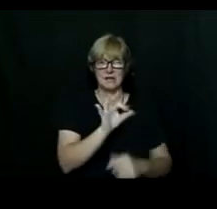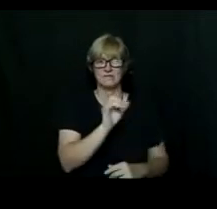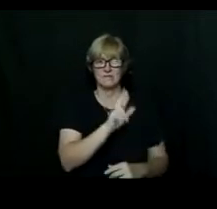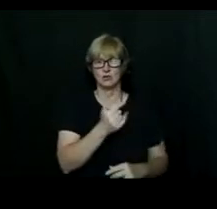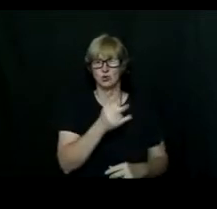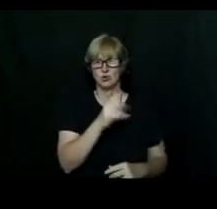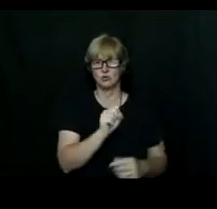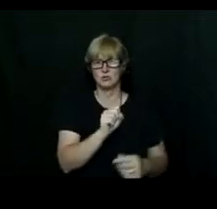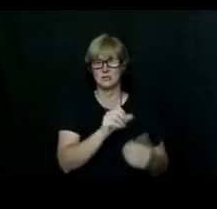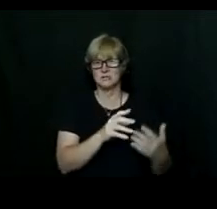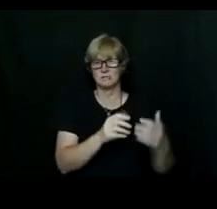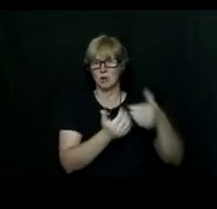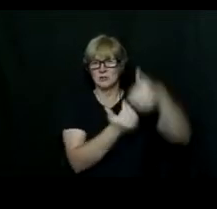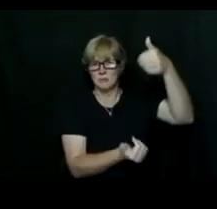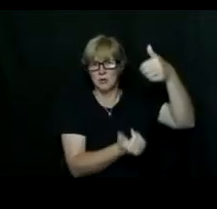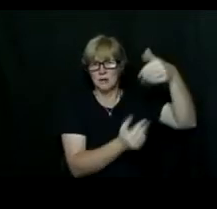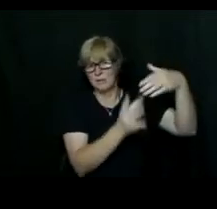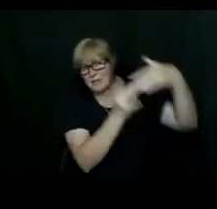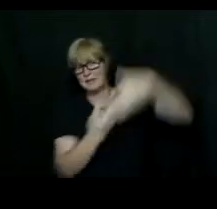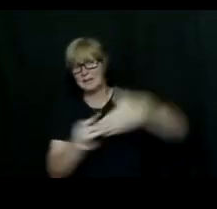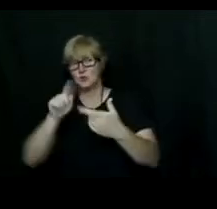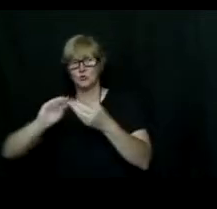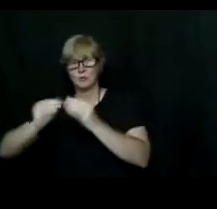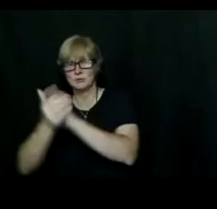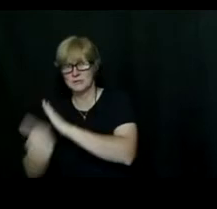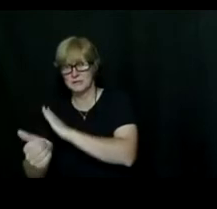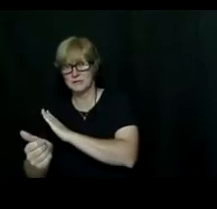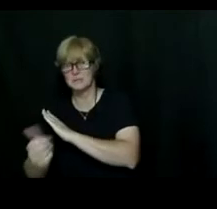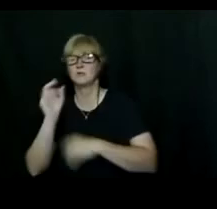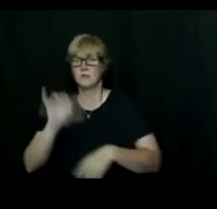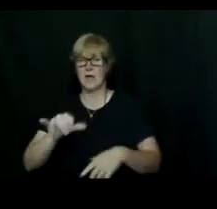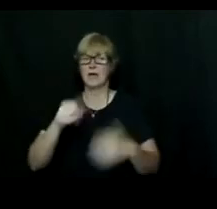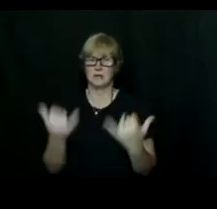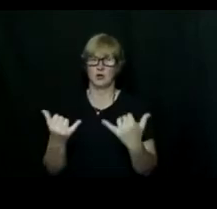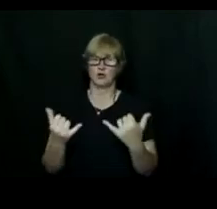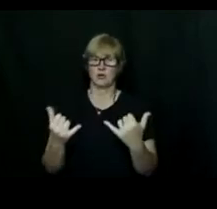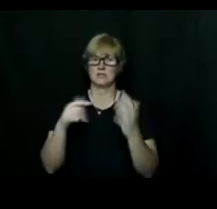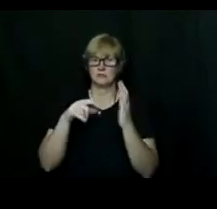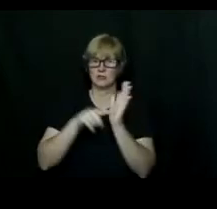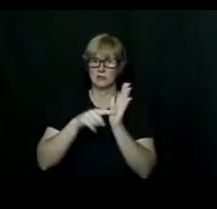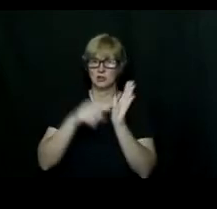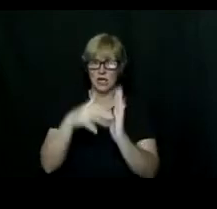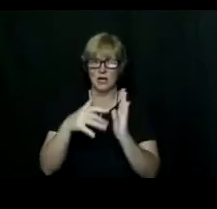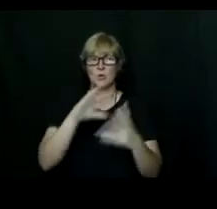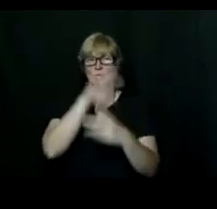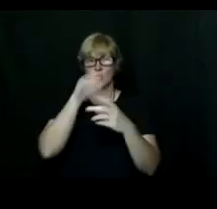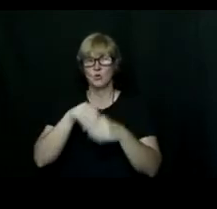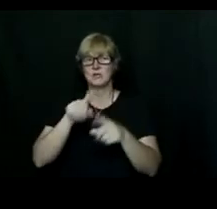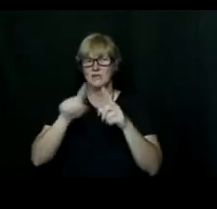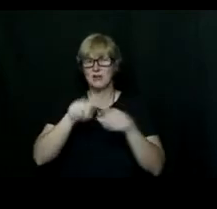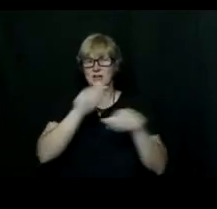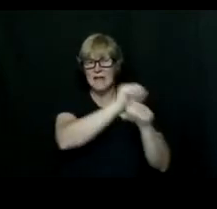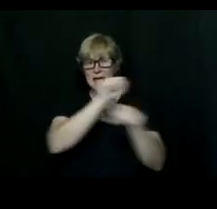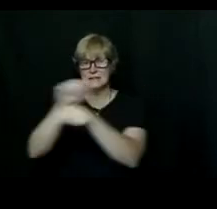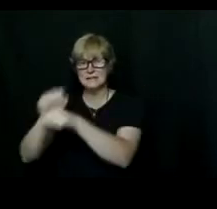skills. And this is what we looked at here. In this current study, we included a number of tasks. The first one